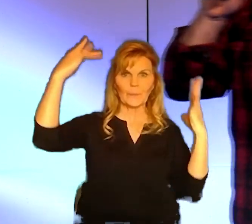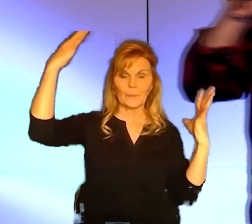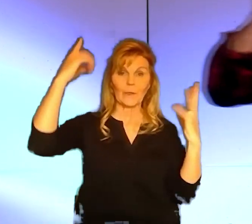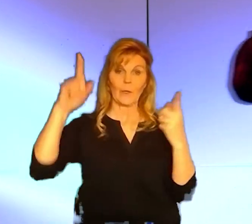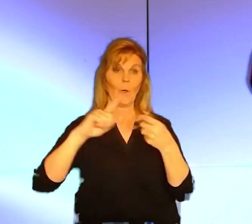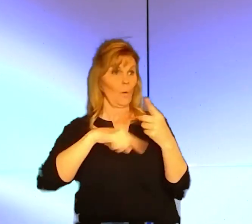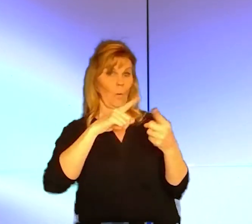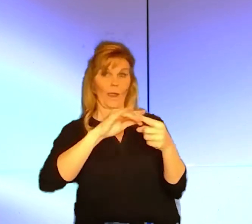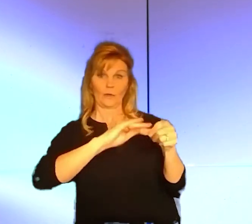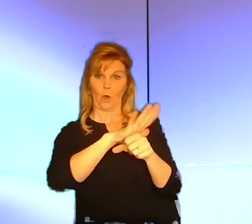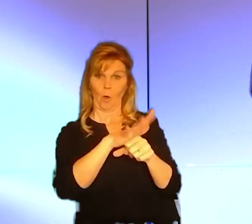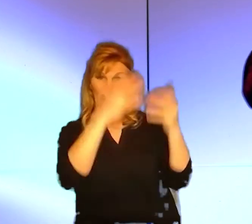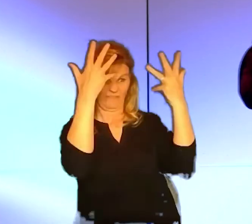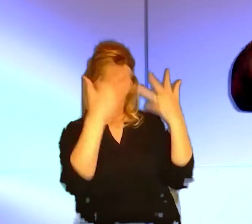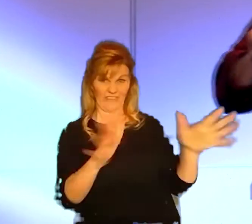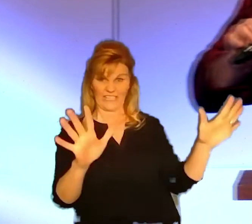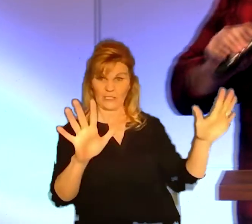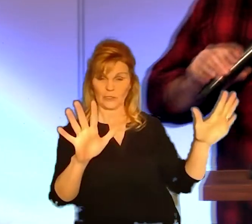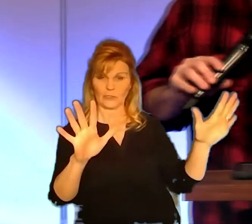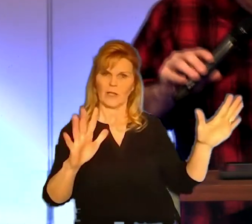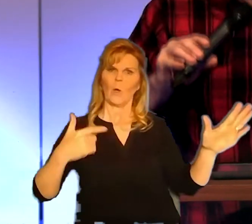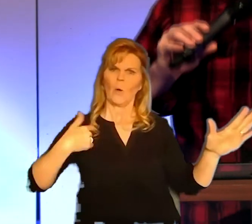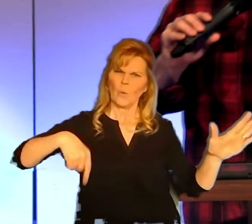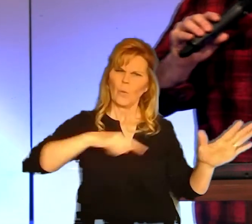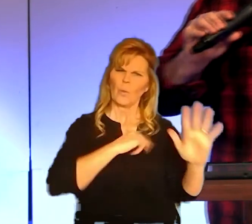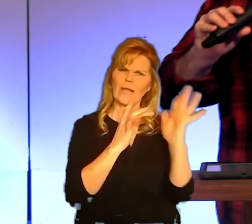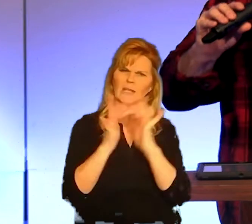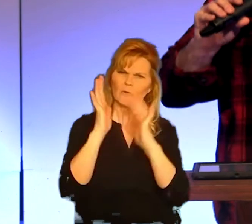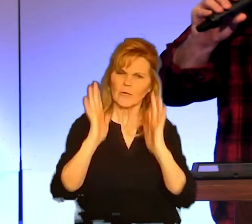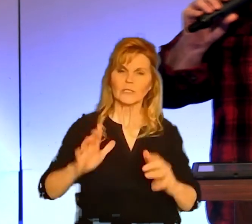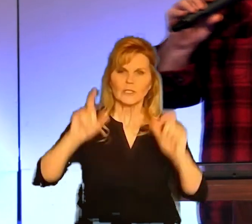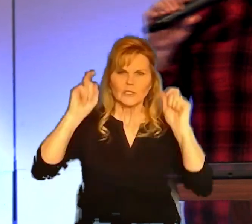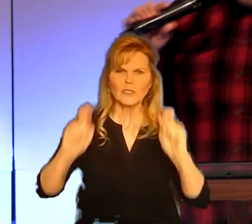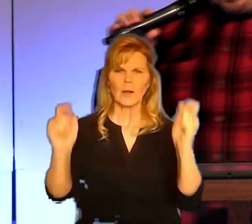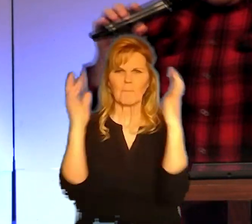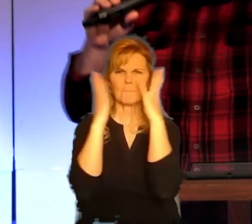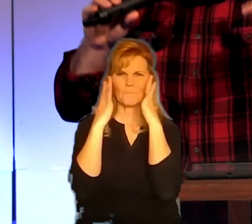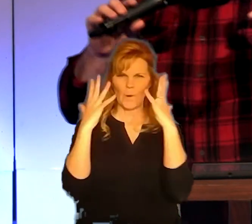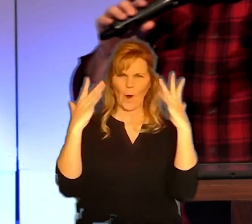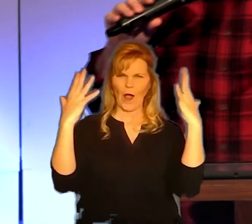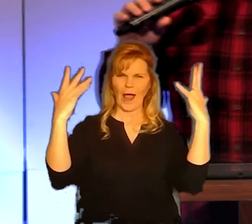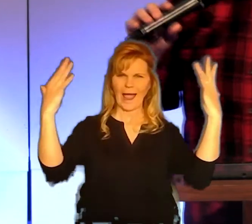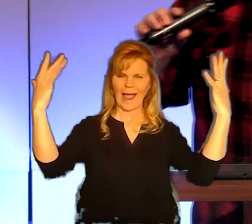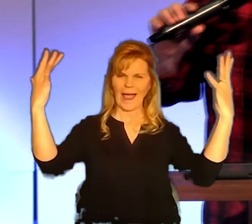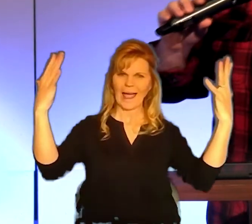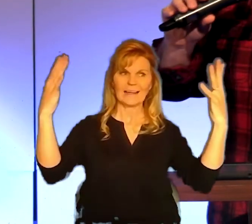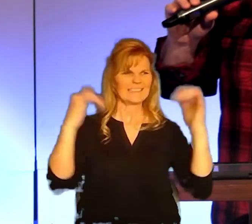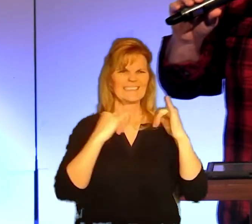this like that, where we are just on fire. We are. I saw that